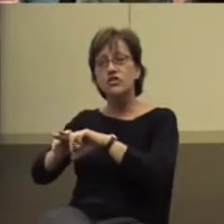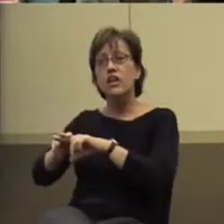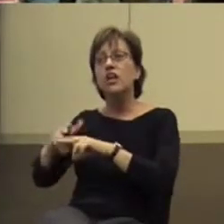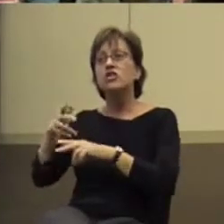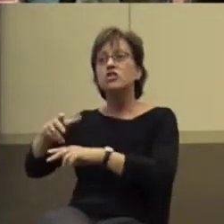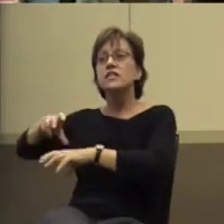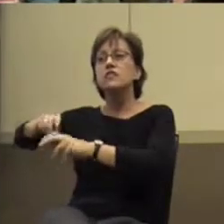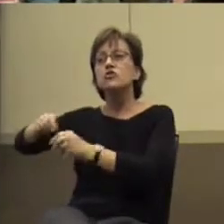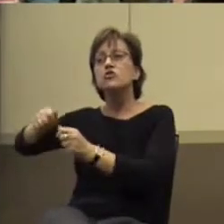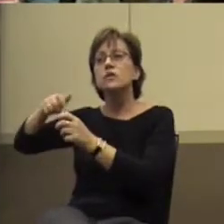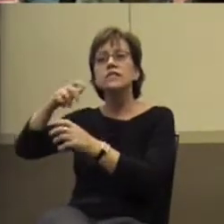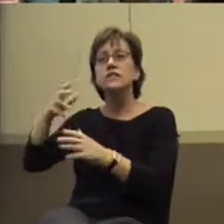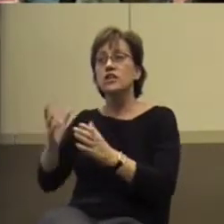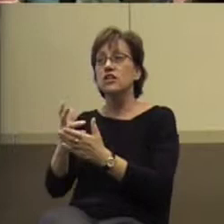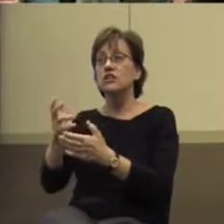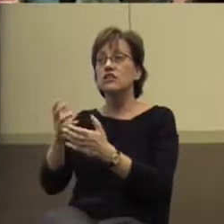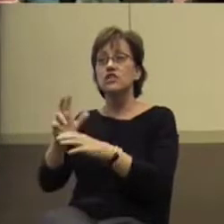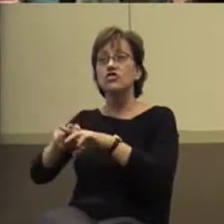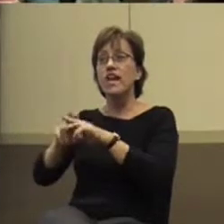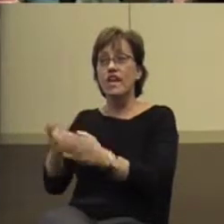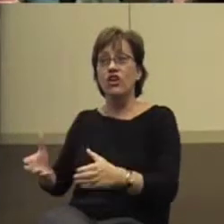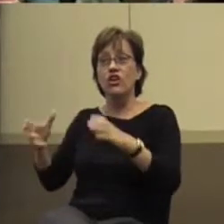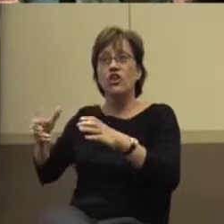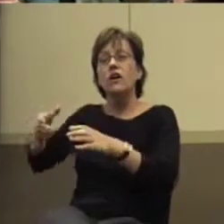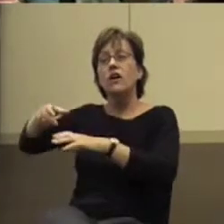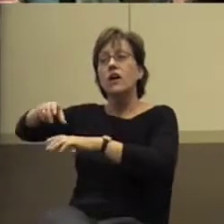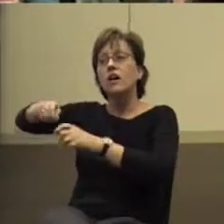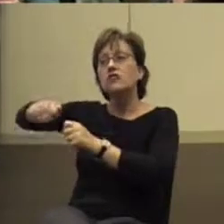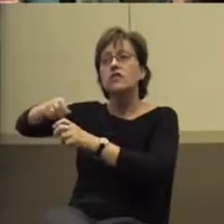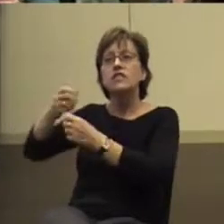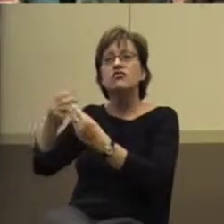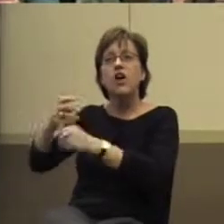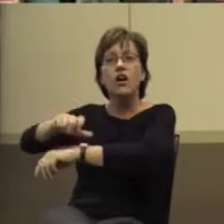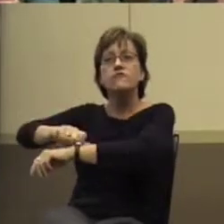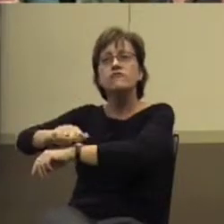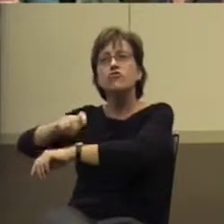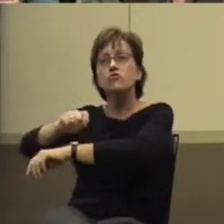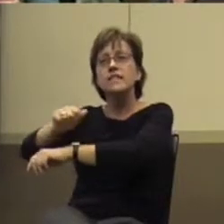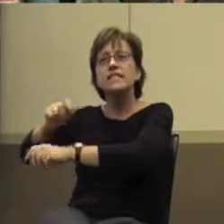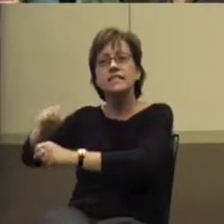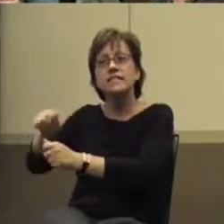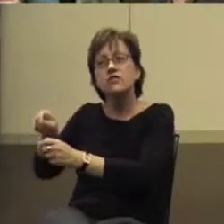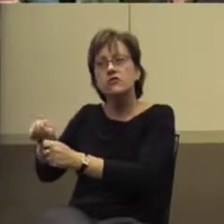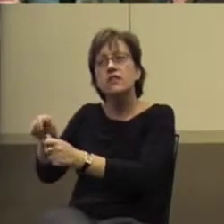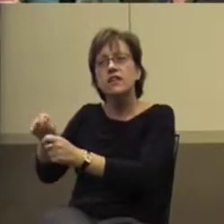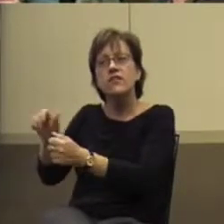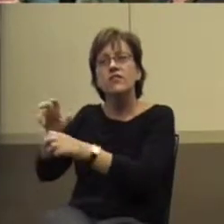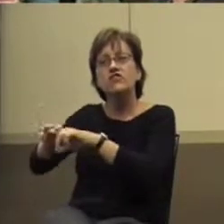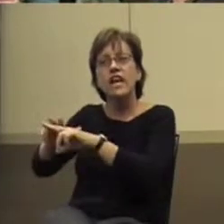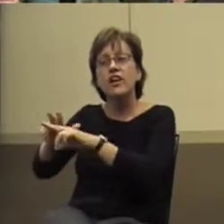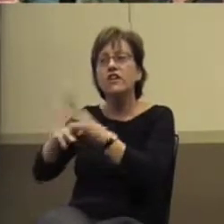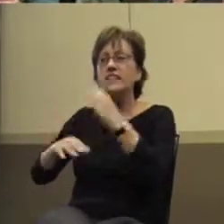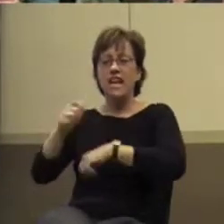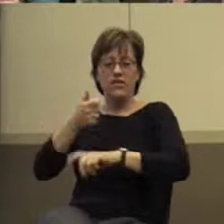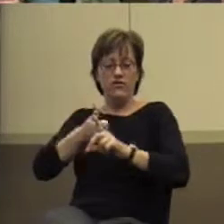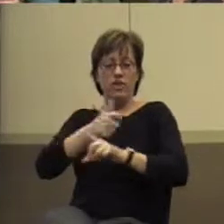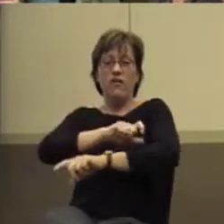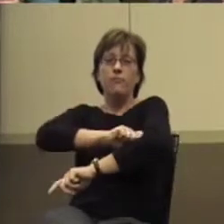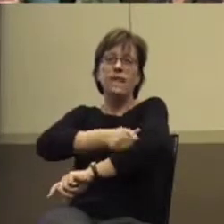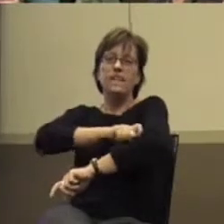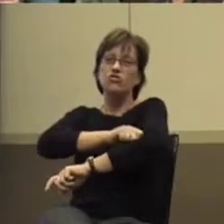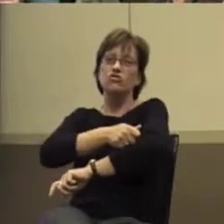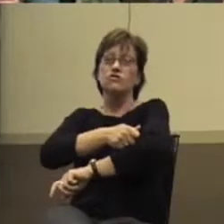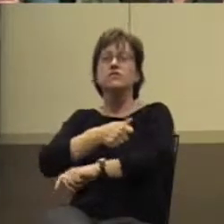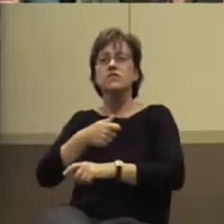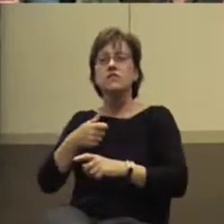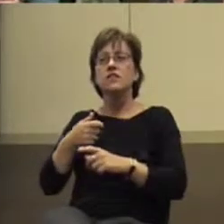instead of pushing herself. And then two, we were saying to try to teach her that replacement behavior, we might have to reduce, even